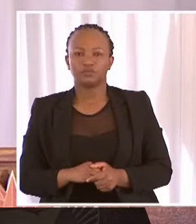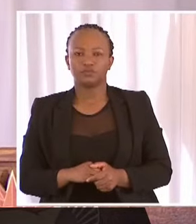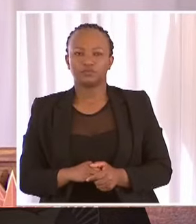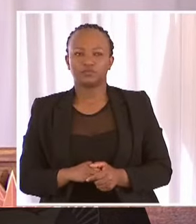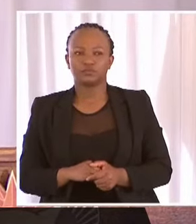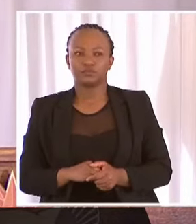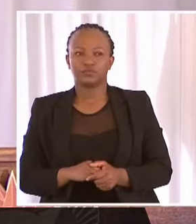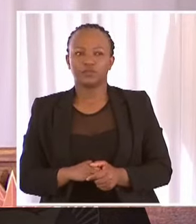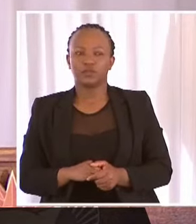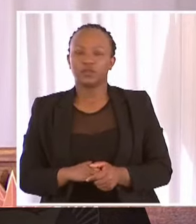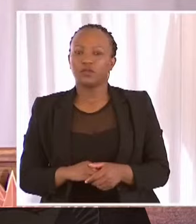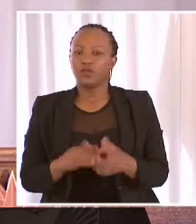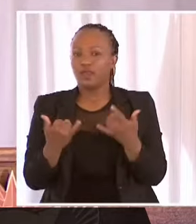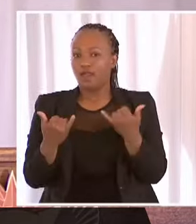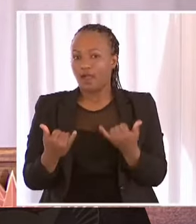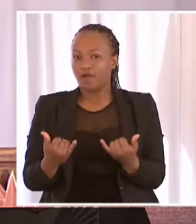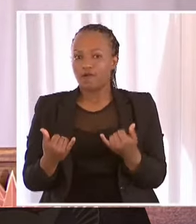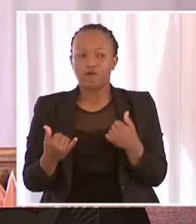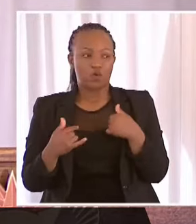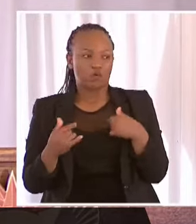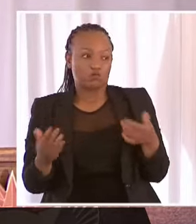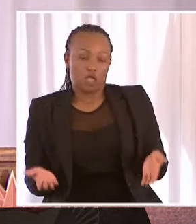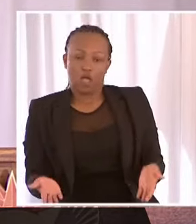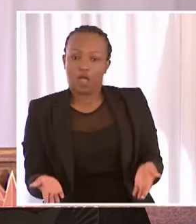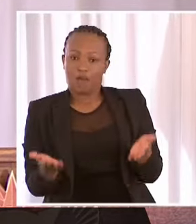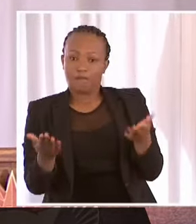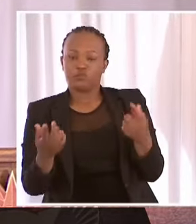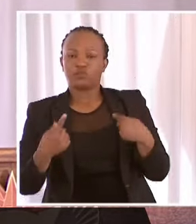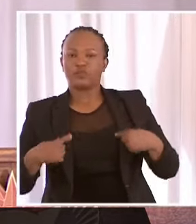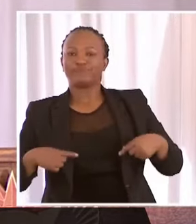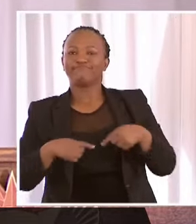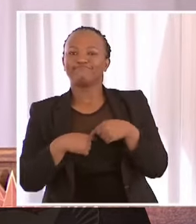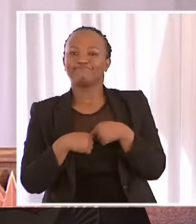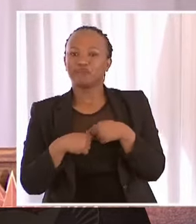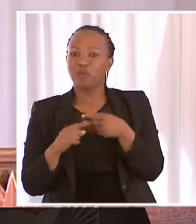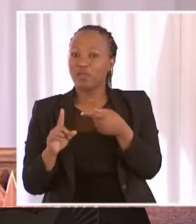It is up to us to pick up the spear,